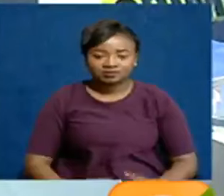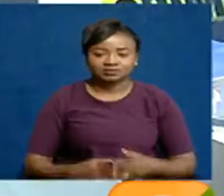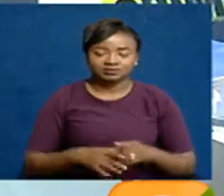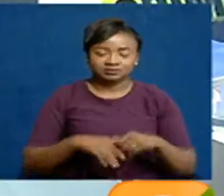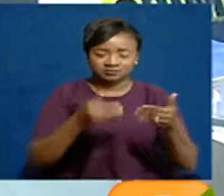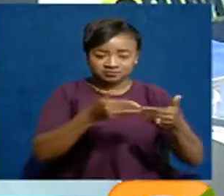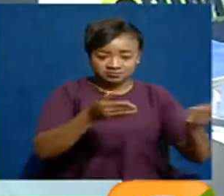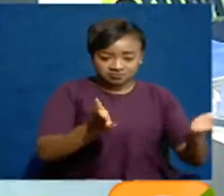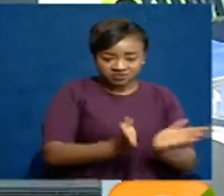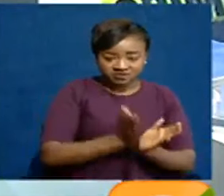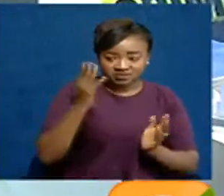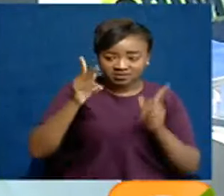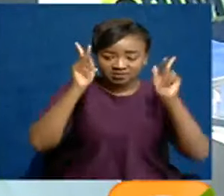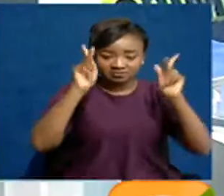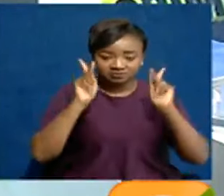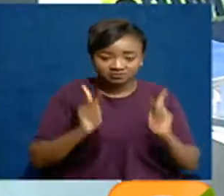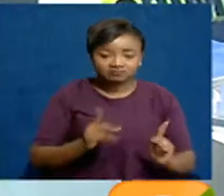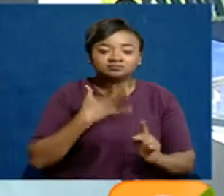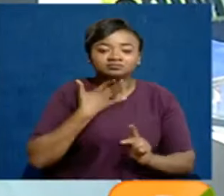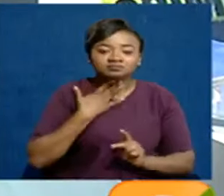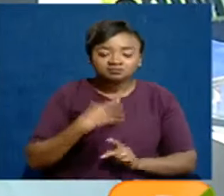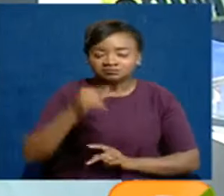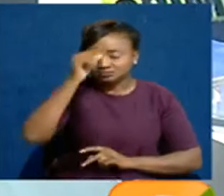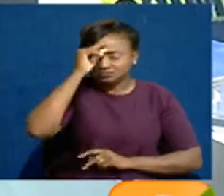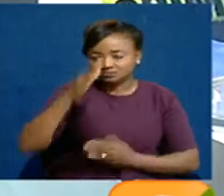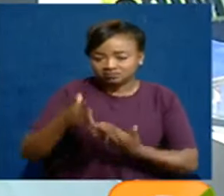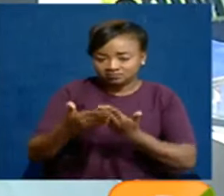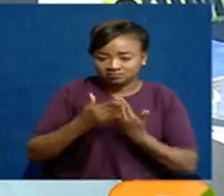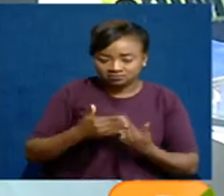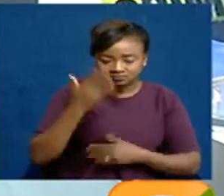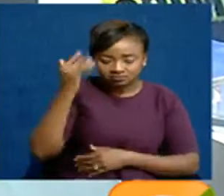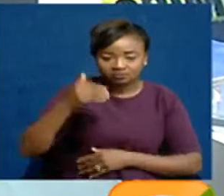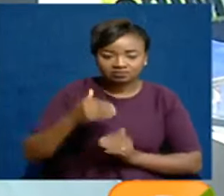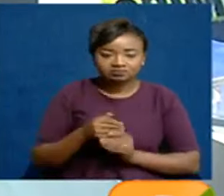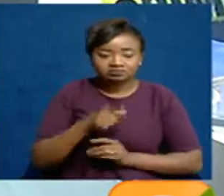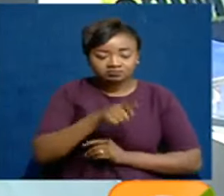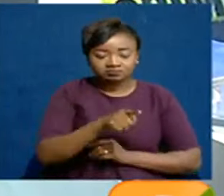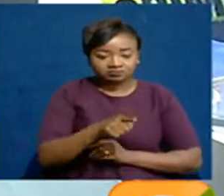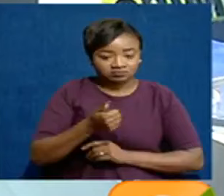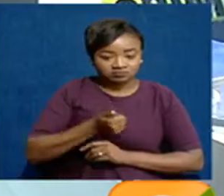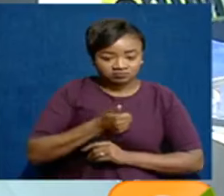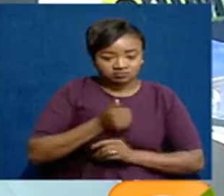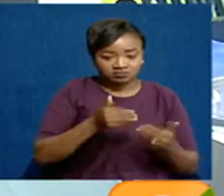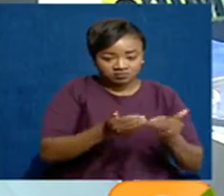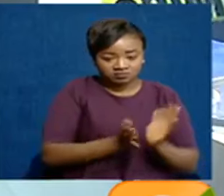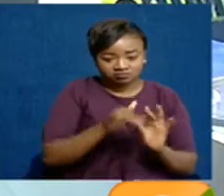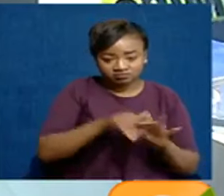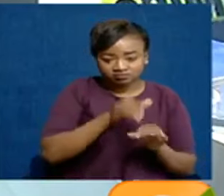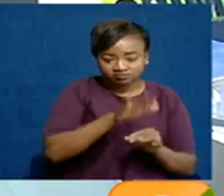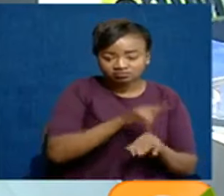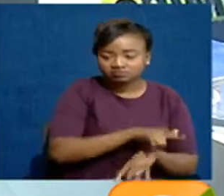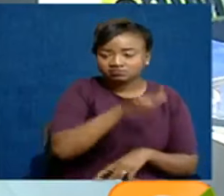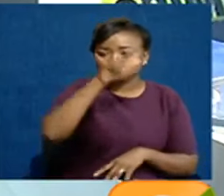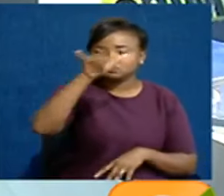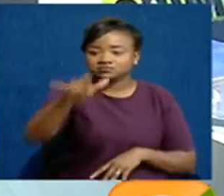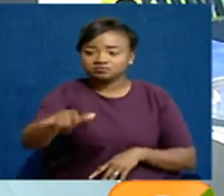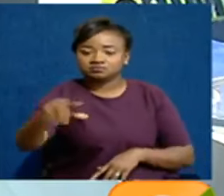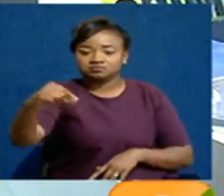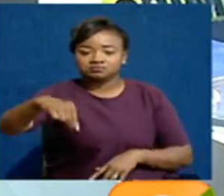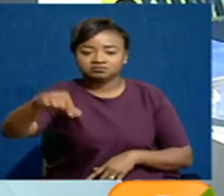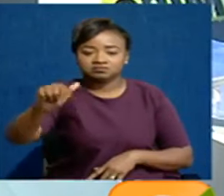Now, a family in Kisumu is seeking government's intervention after their kin, who traveled to Qatar to work as a domestic worker, died